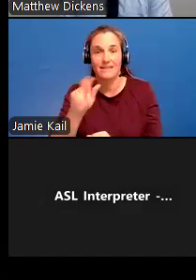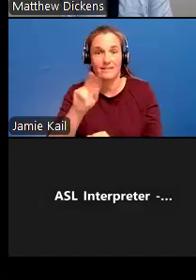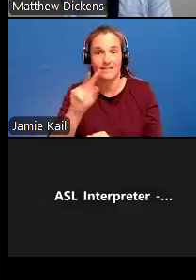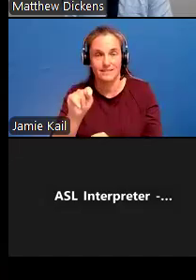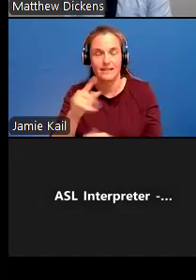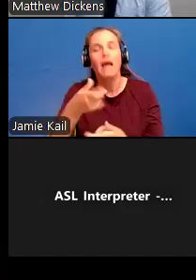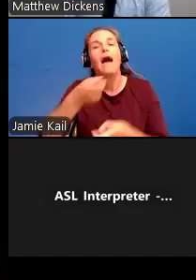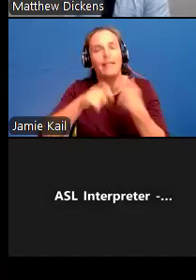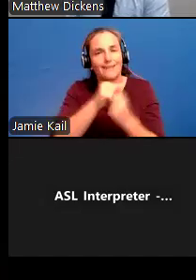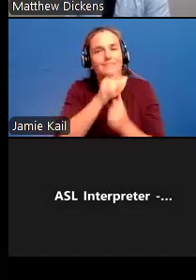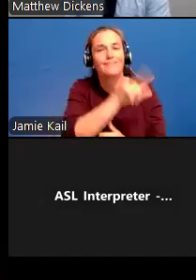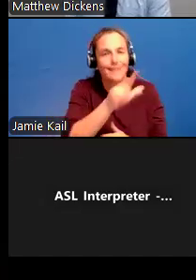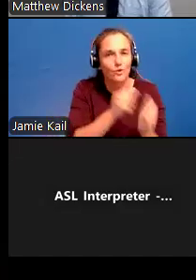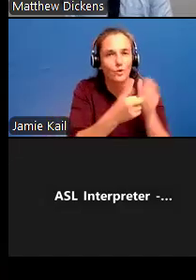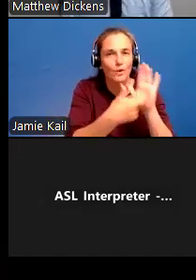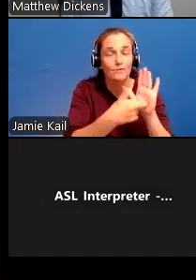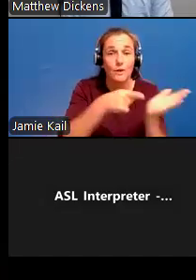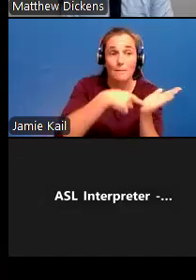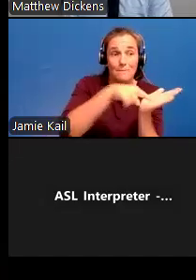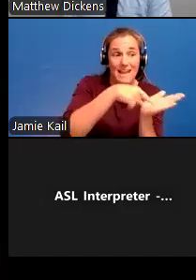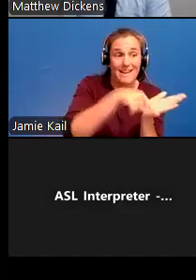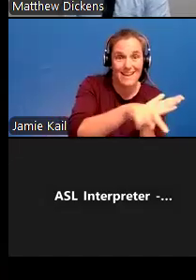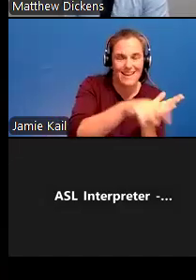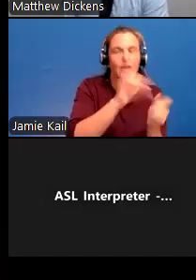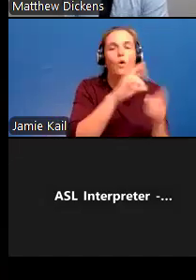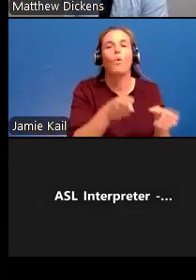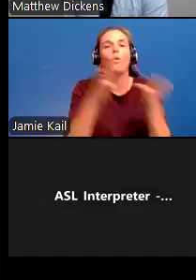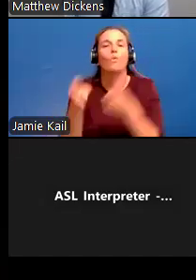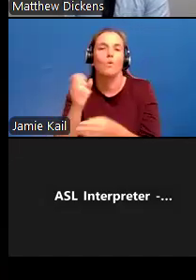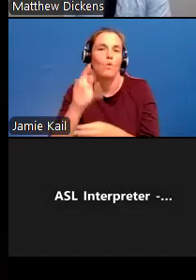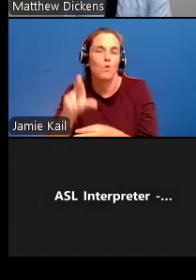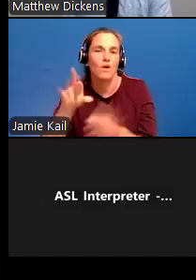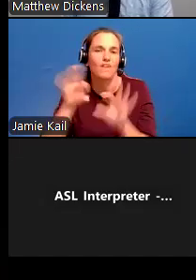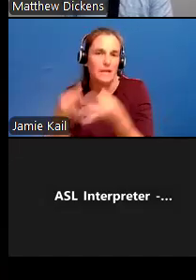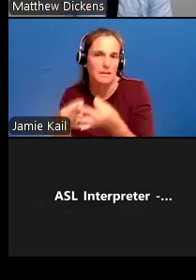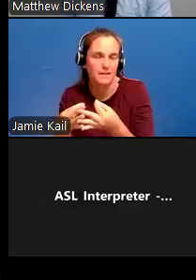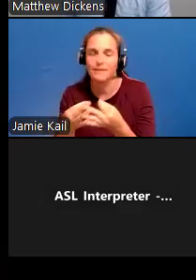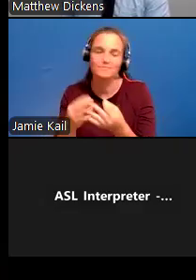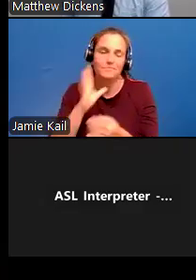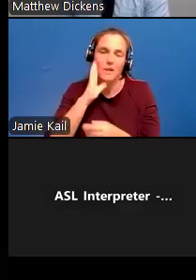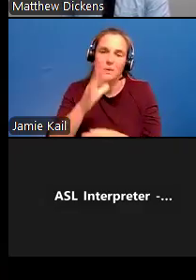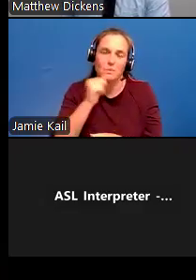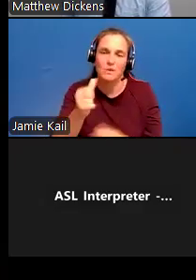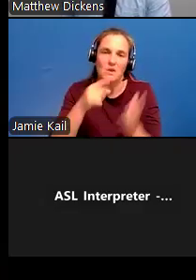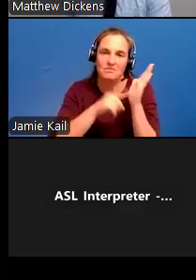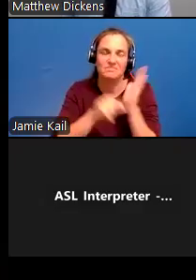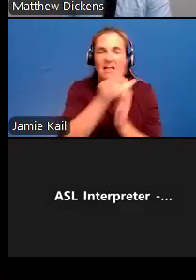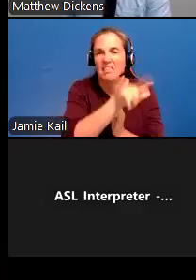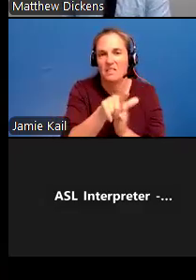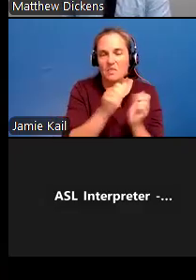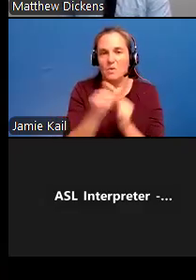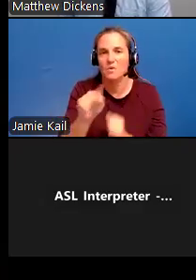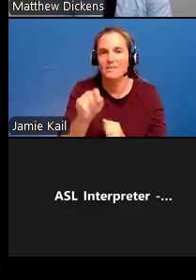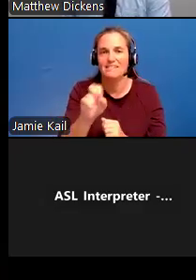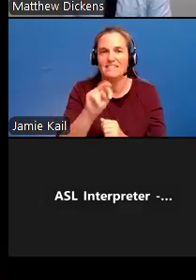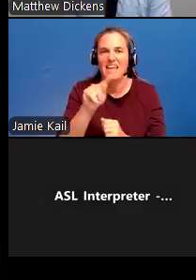representative payee or possibly a family member, we would not investigate landlord tenant concerns. We would refer anything like